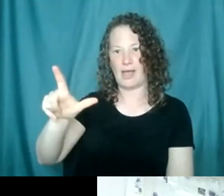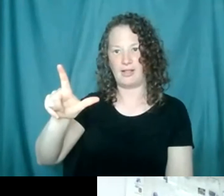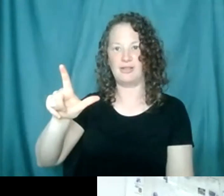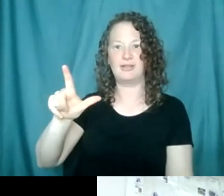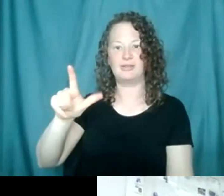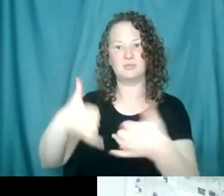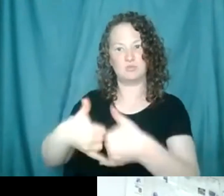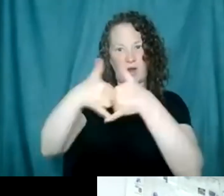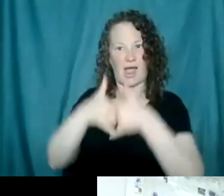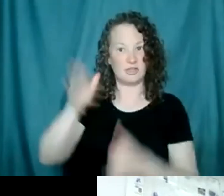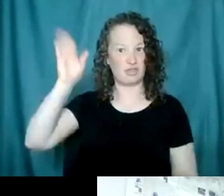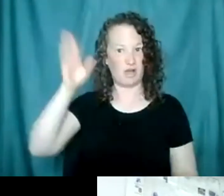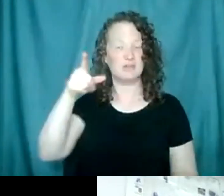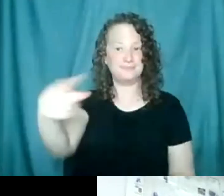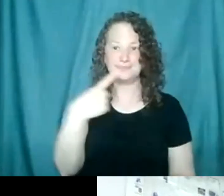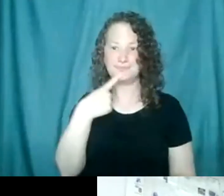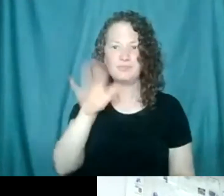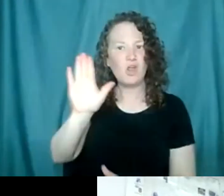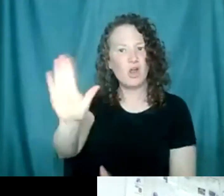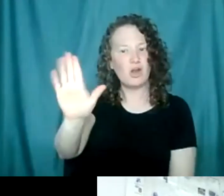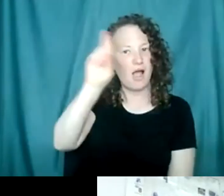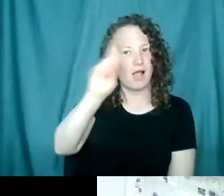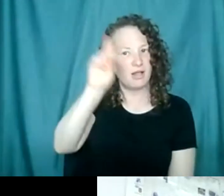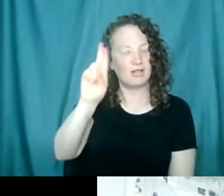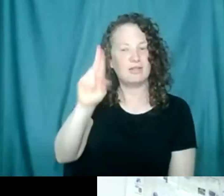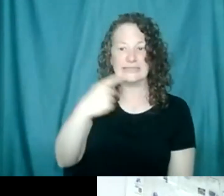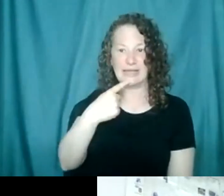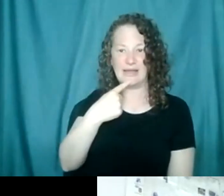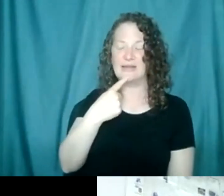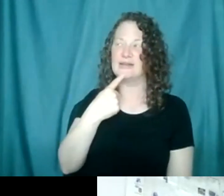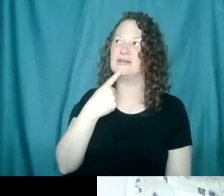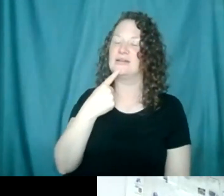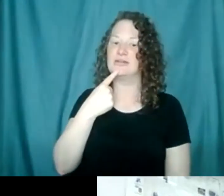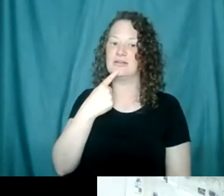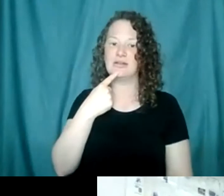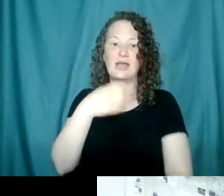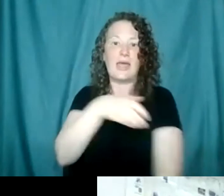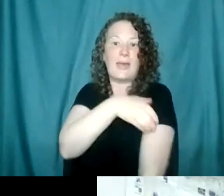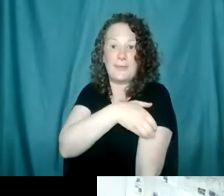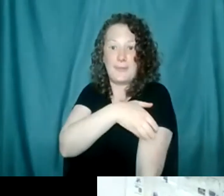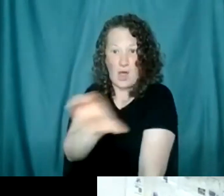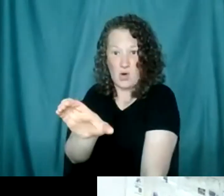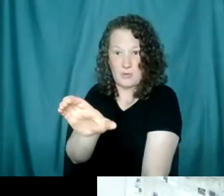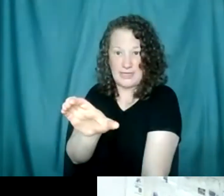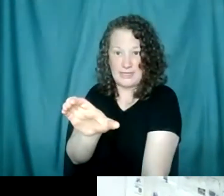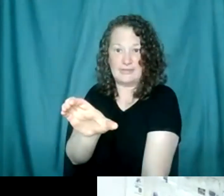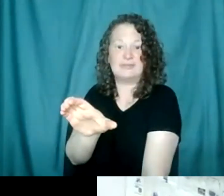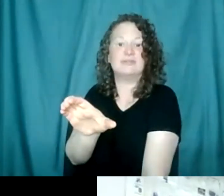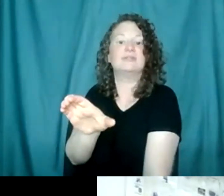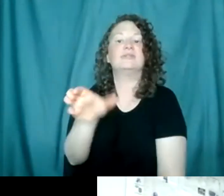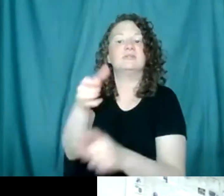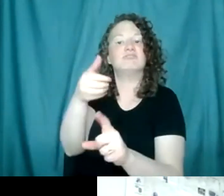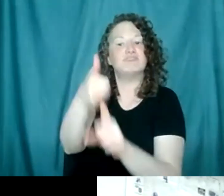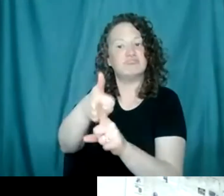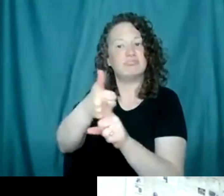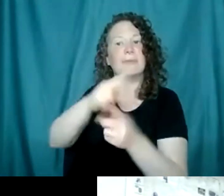And something she said that her uncle had told her is that empowerment is the